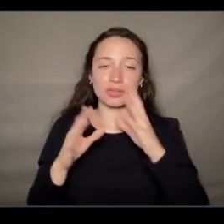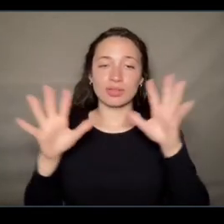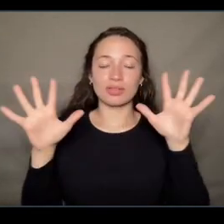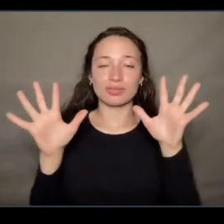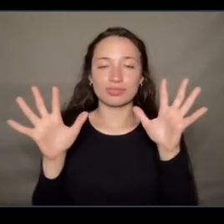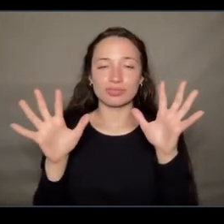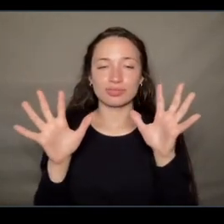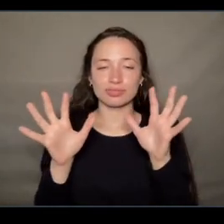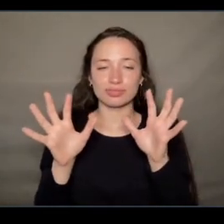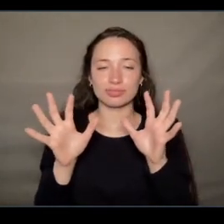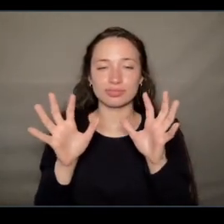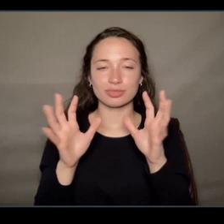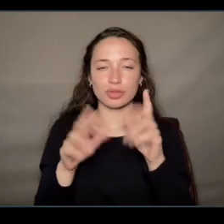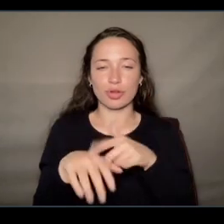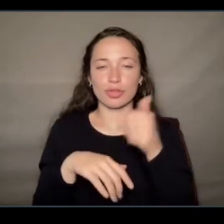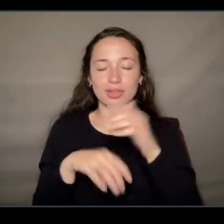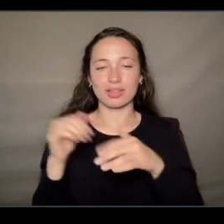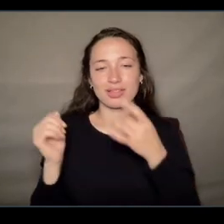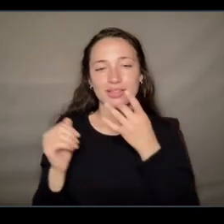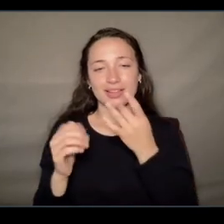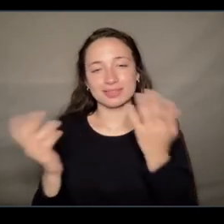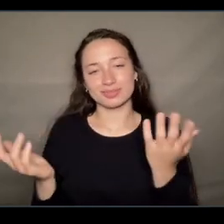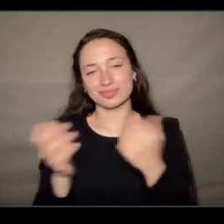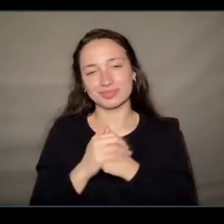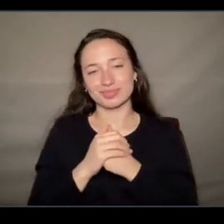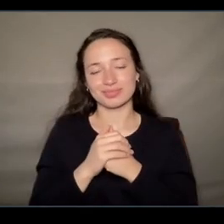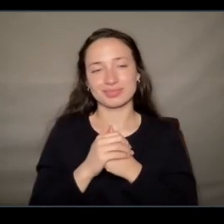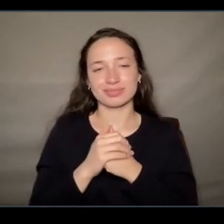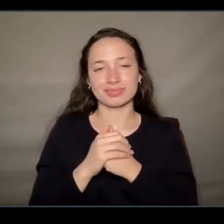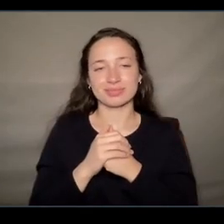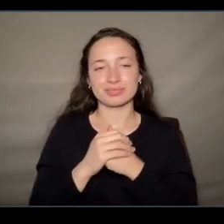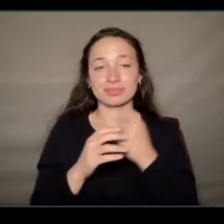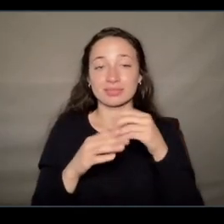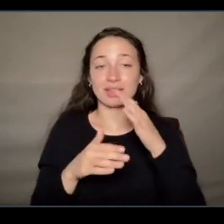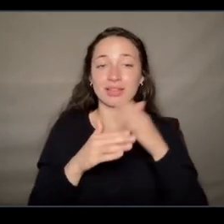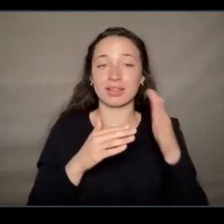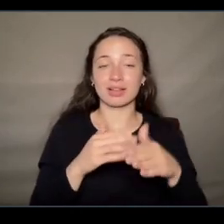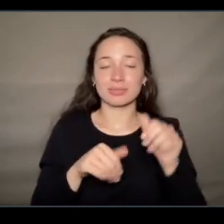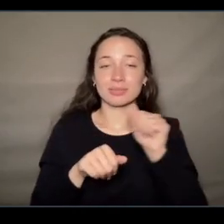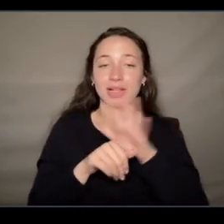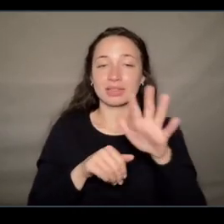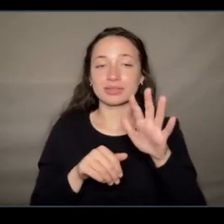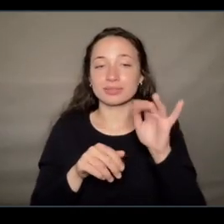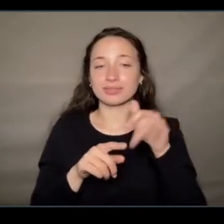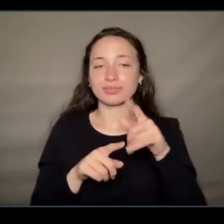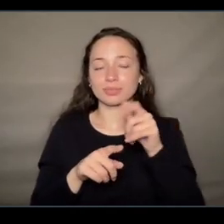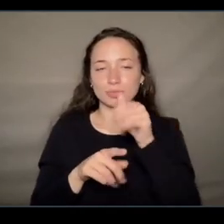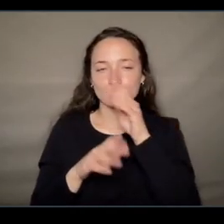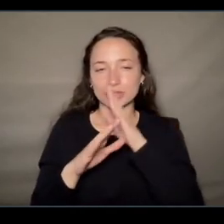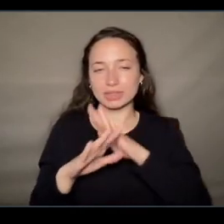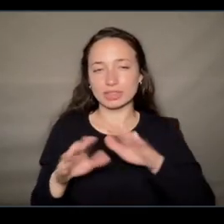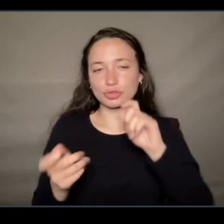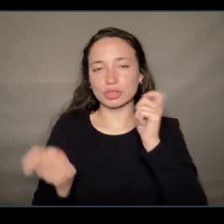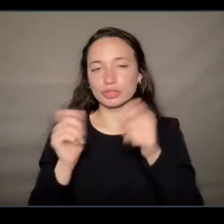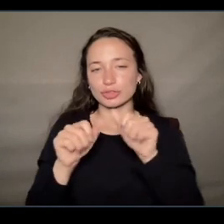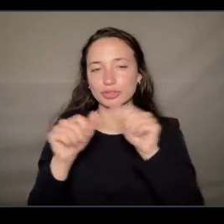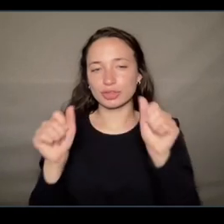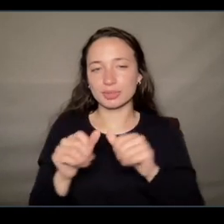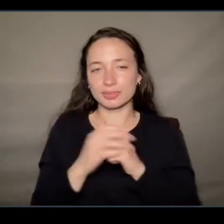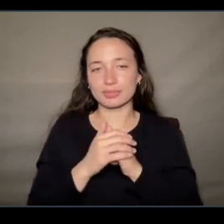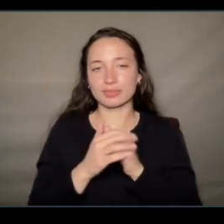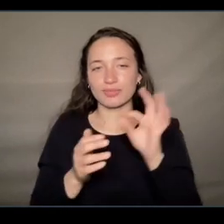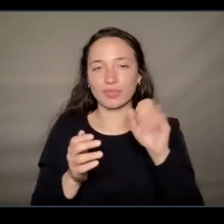will prevail and be longer than the light. But then in the end, it's the mountain quietly changing its